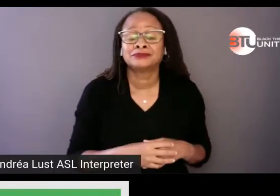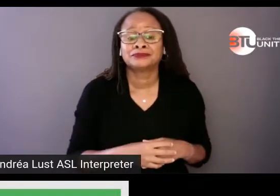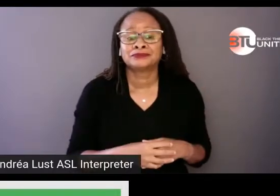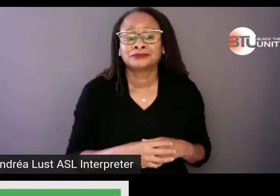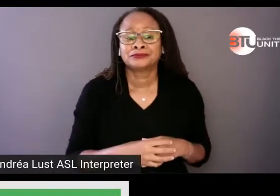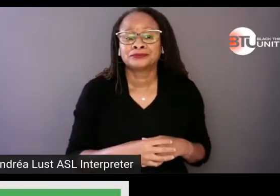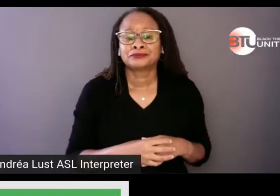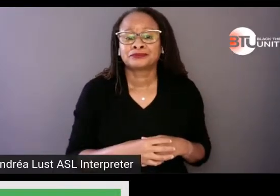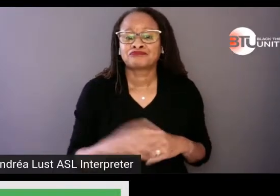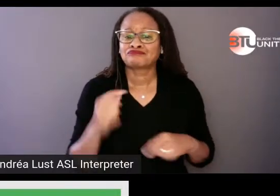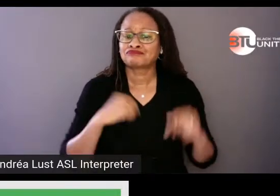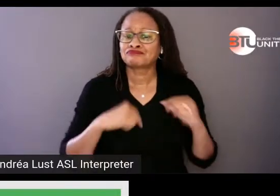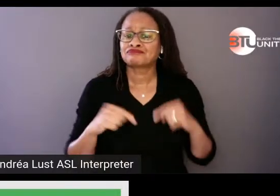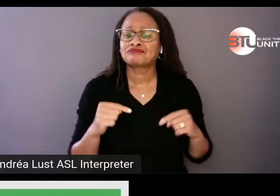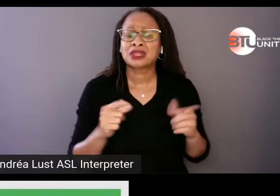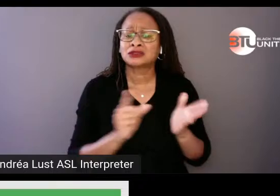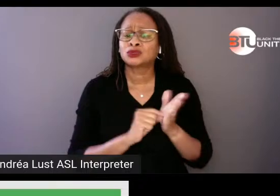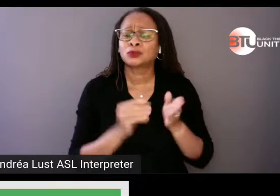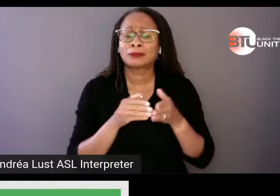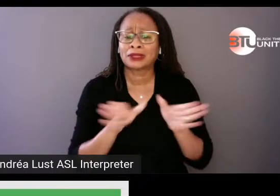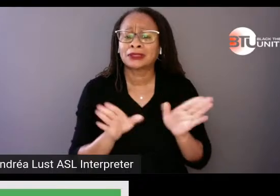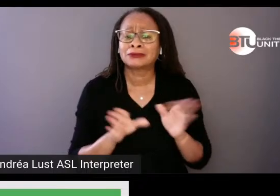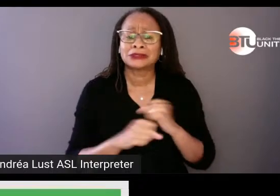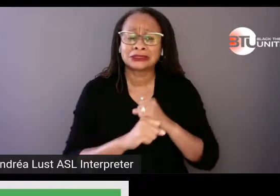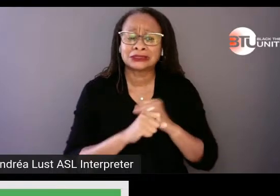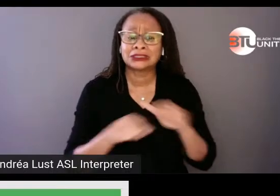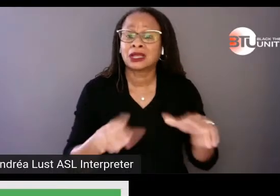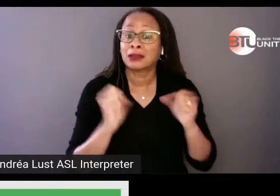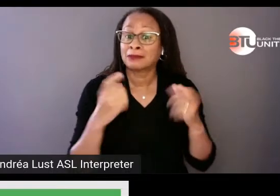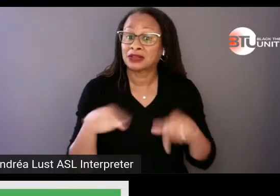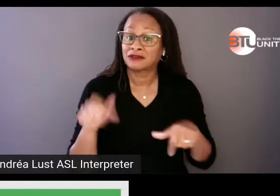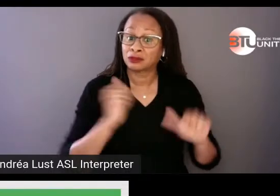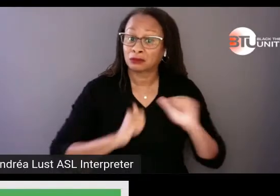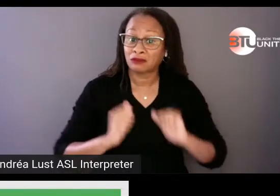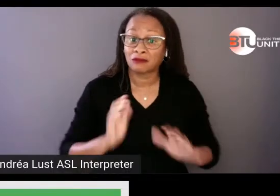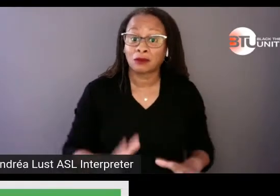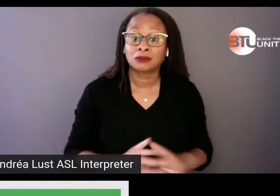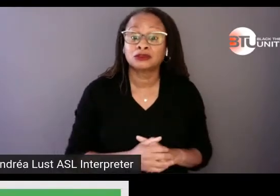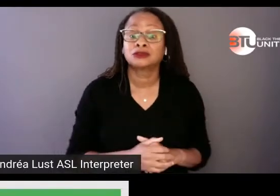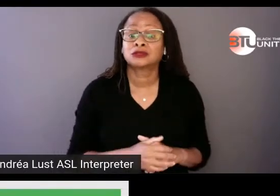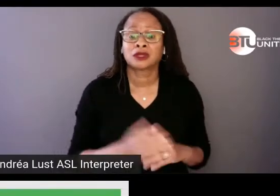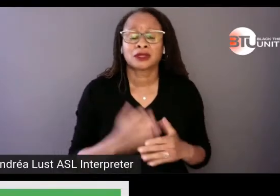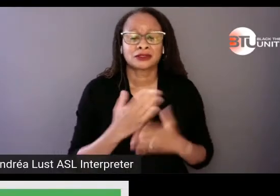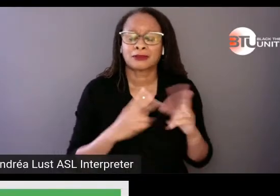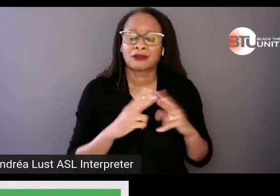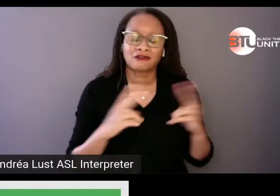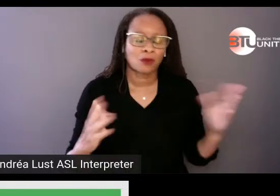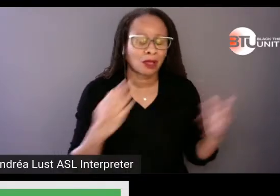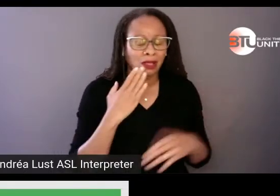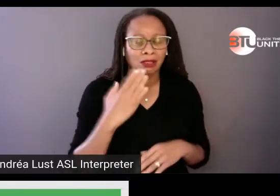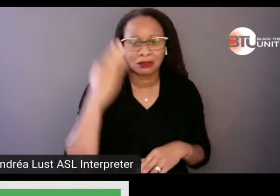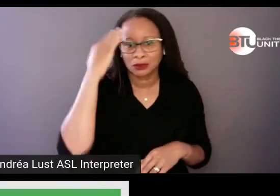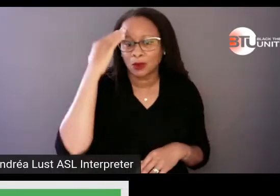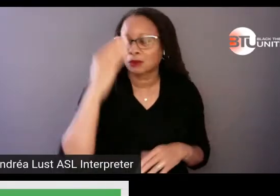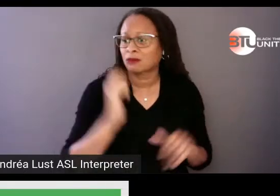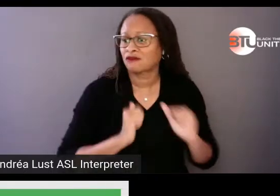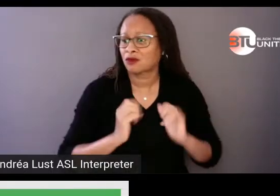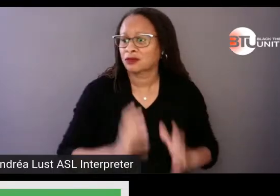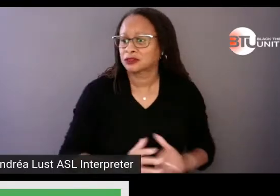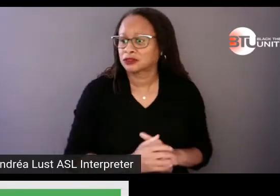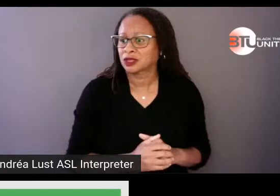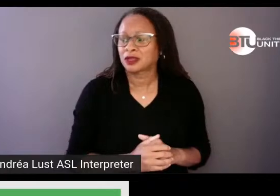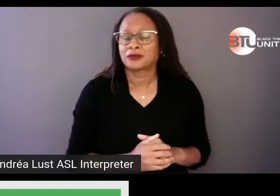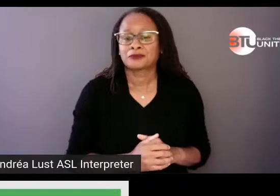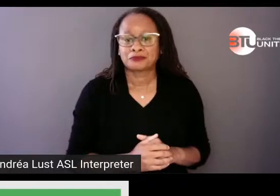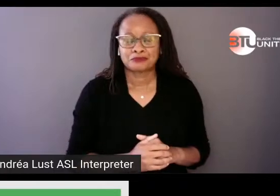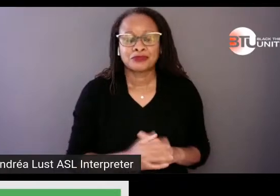Going back to publicity, because many of you are performers and some of you are very well-known performers. The one thing I will say